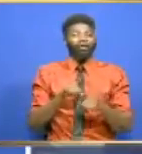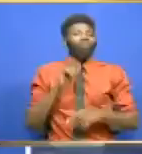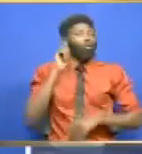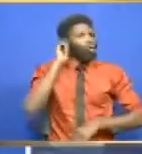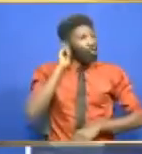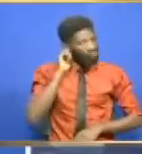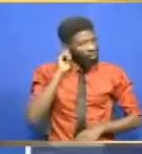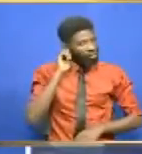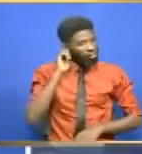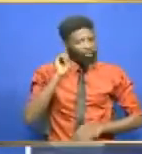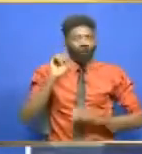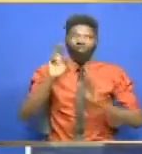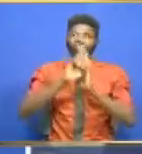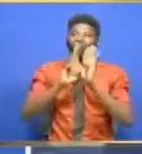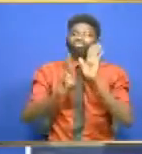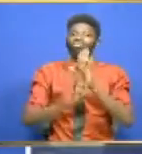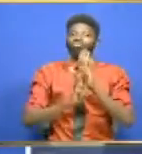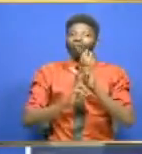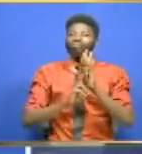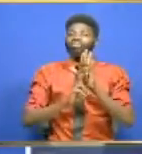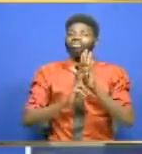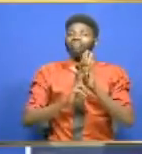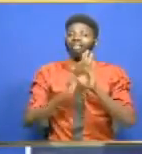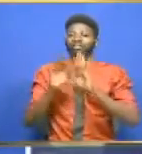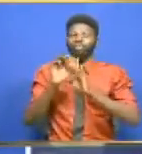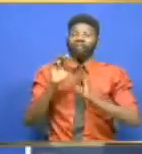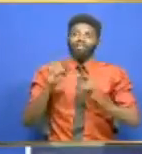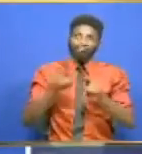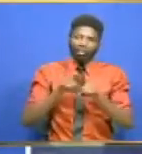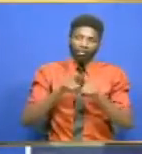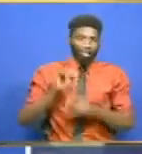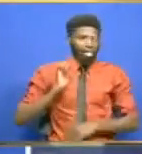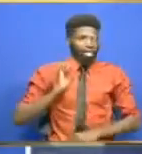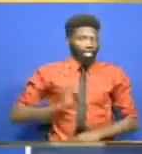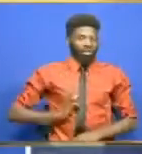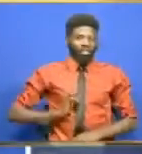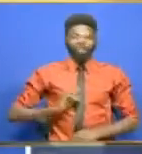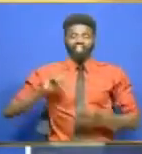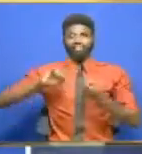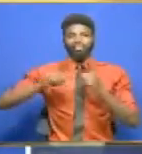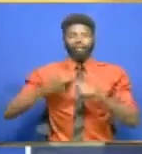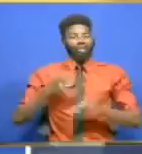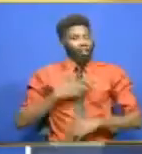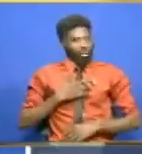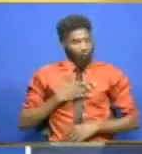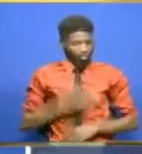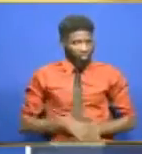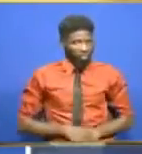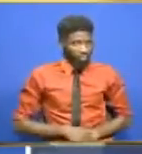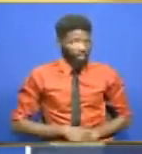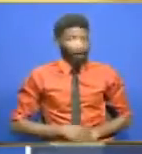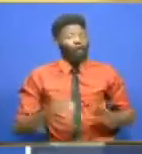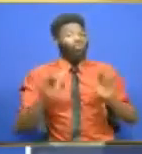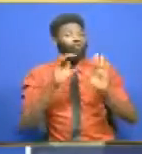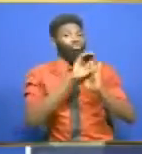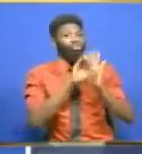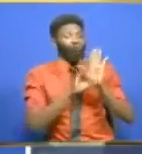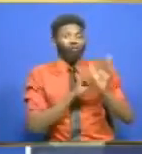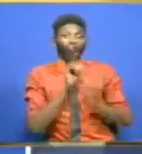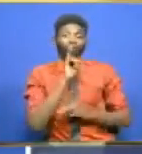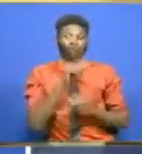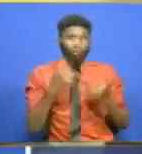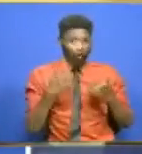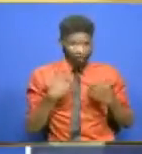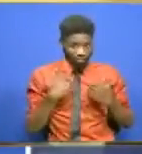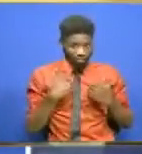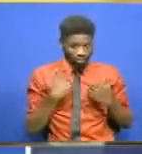ethics of our standards. You know, it is one thing to have a constitutional order and one thing to have people who subscribe to